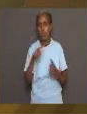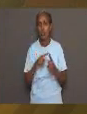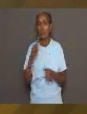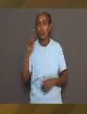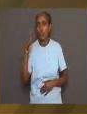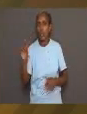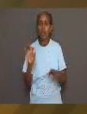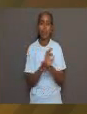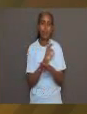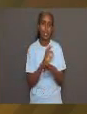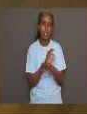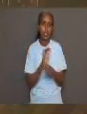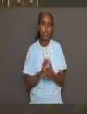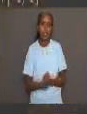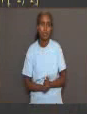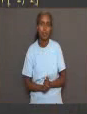1-to-1 function.